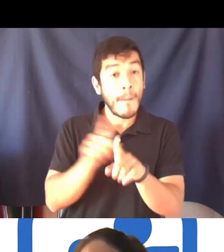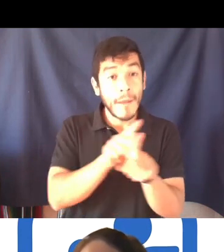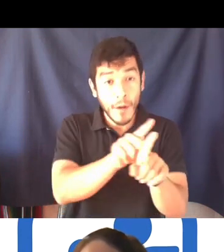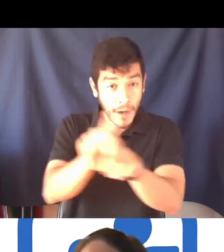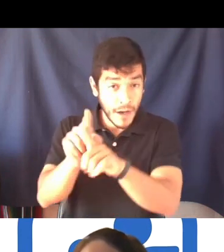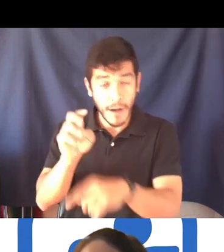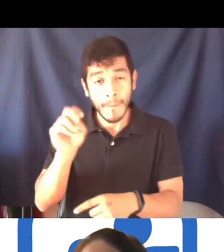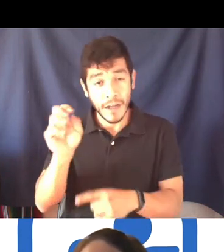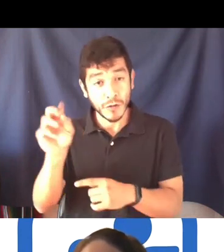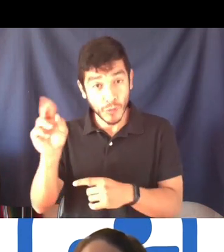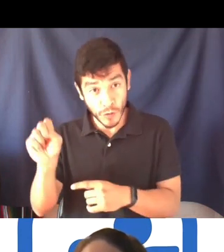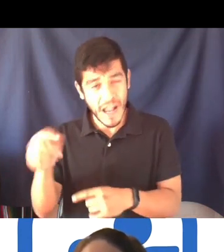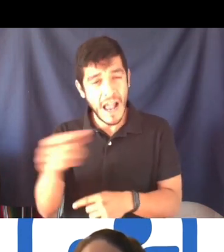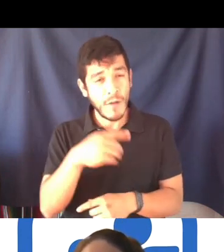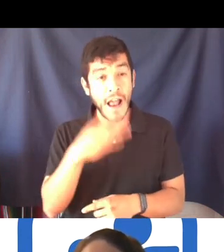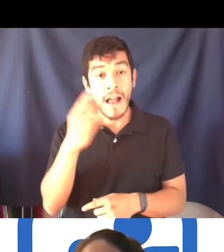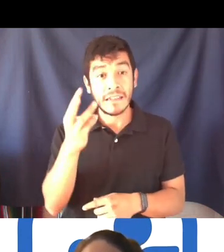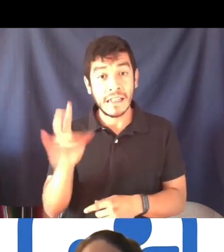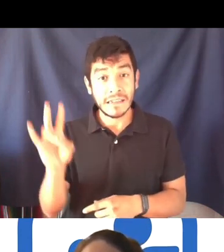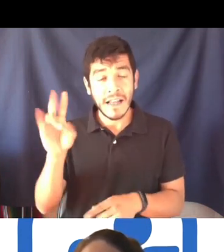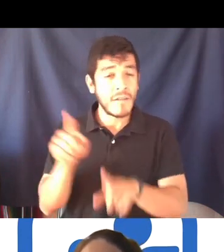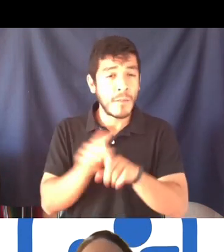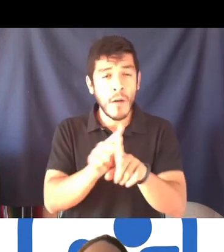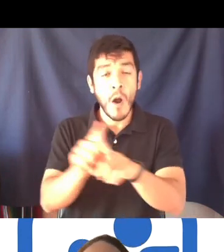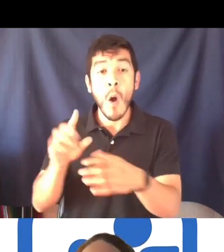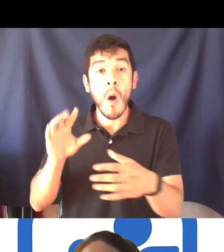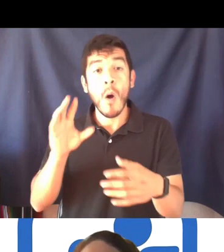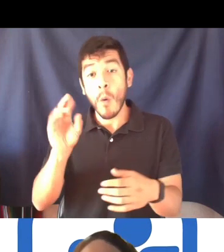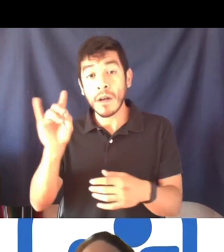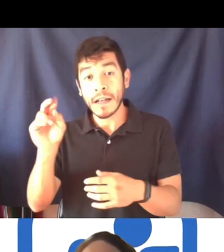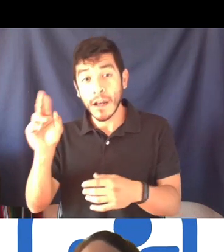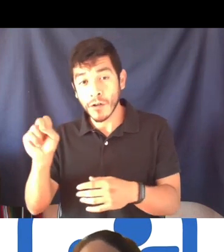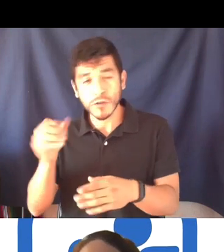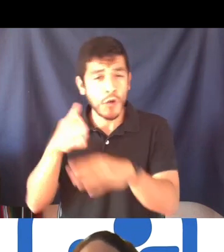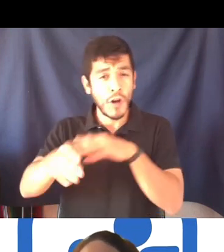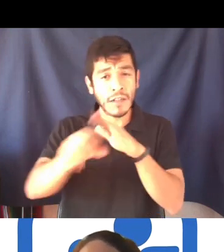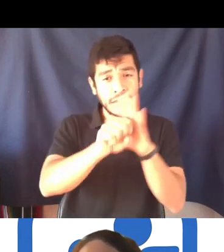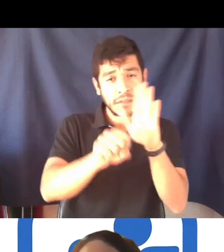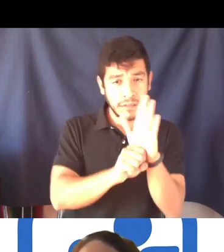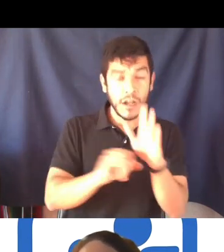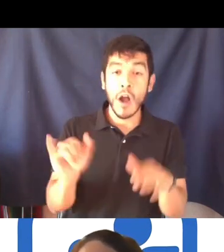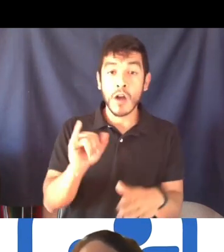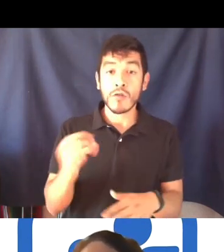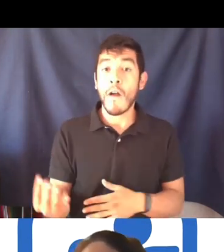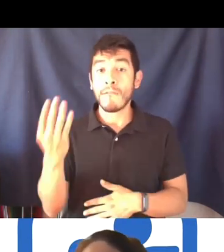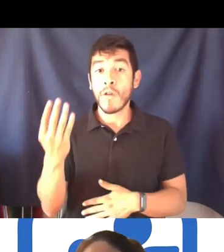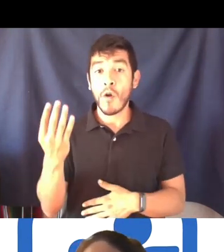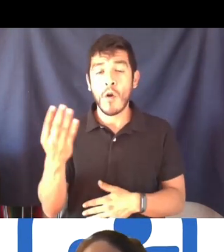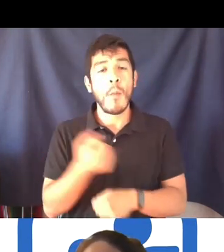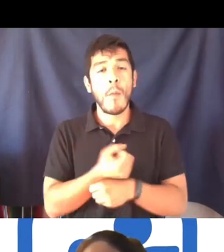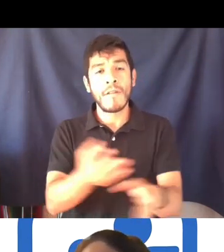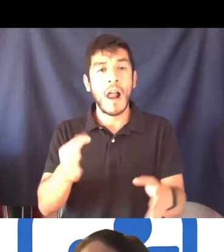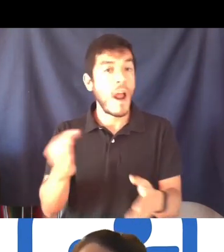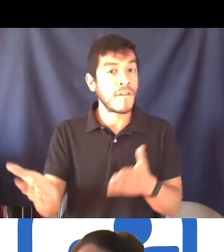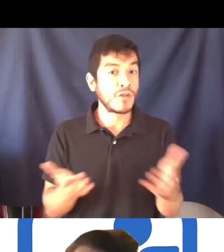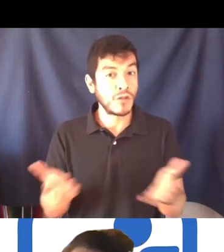we have 67 peer mentor coordinators across the state, as well as 46 providers of this service.